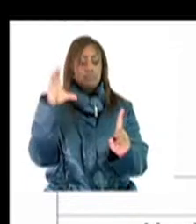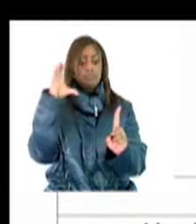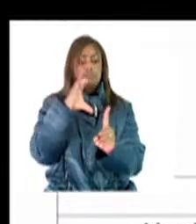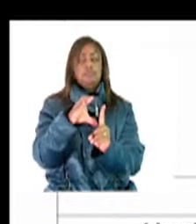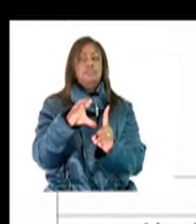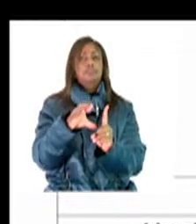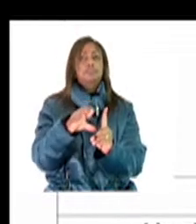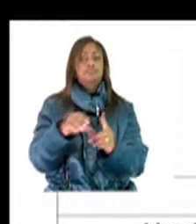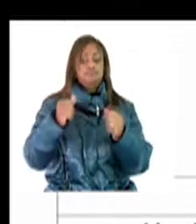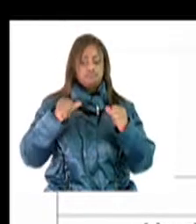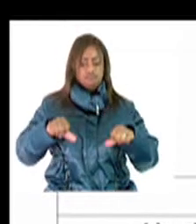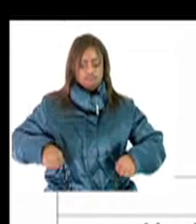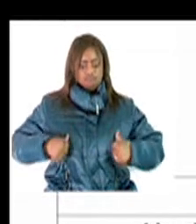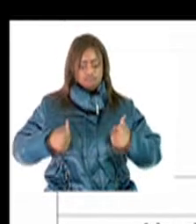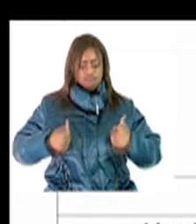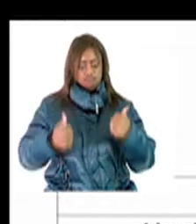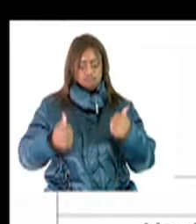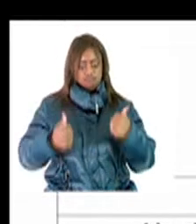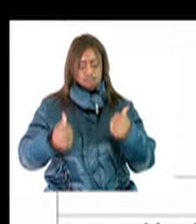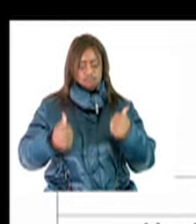Drugs affect our